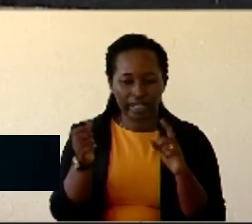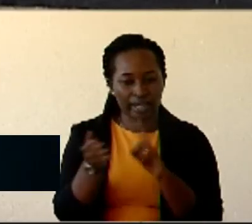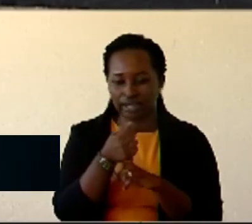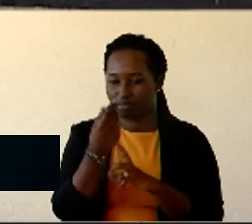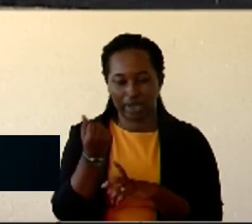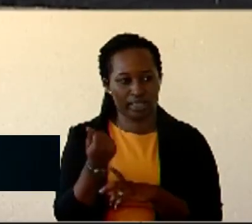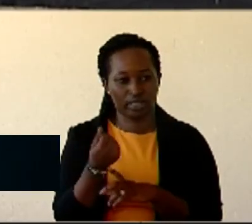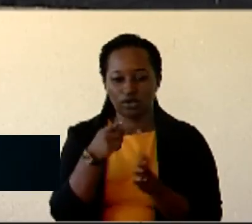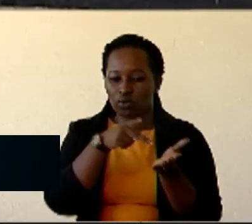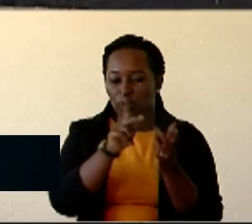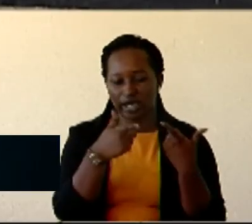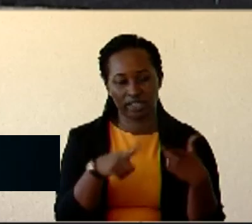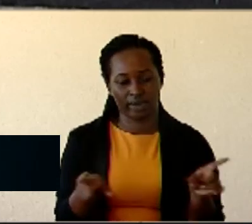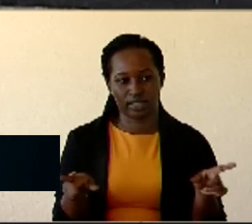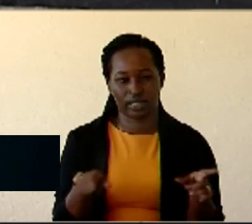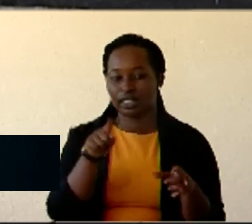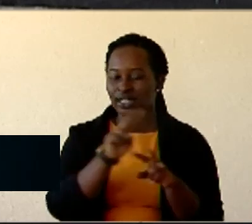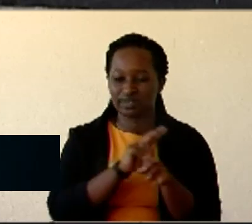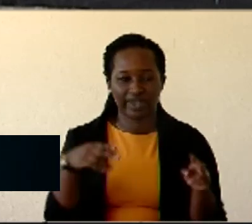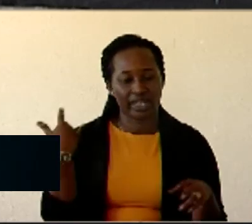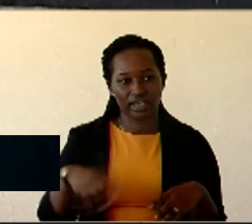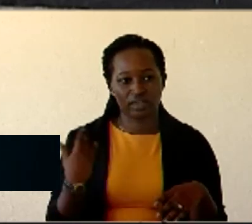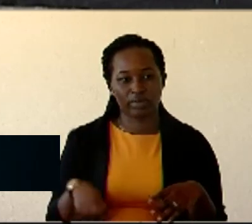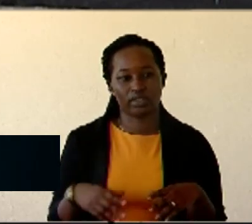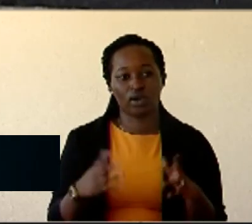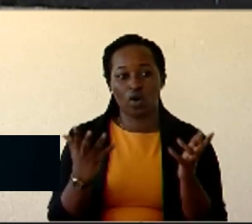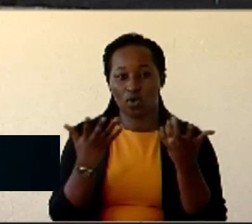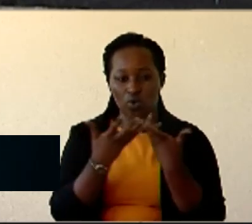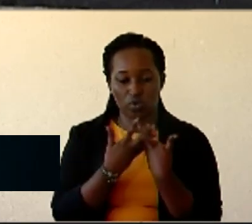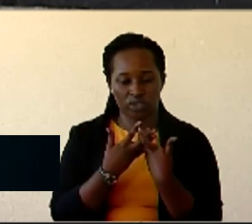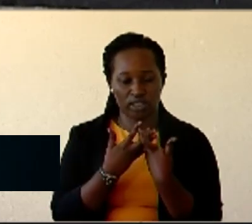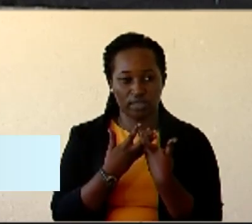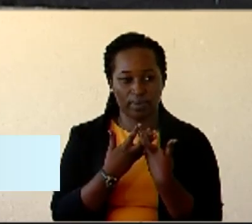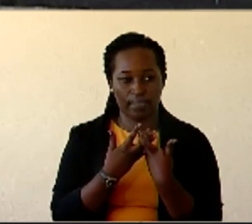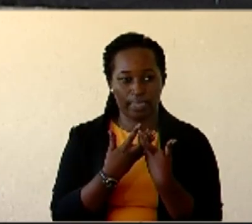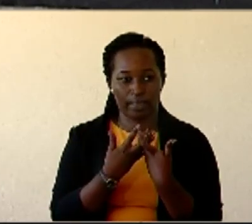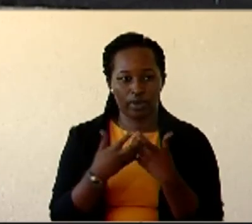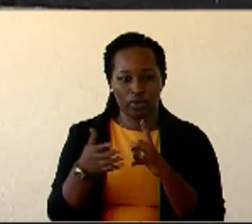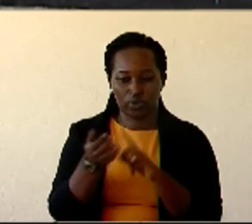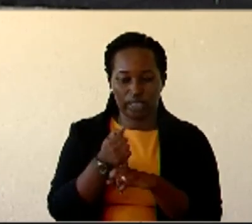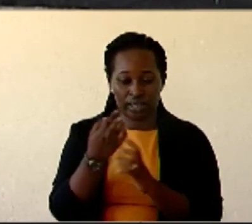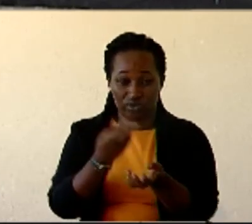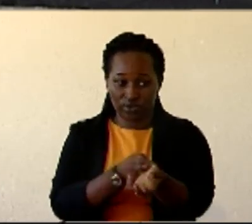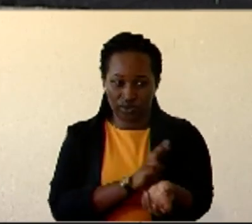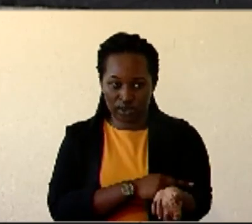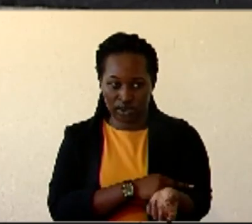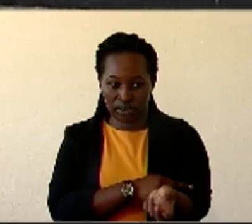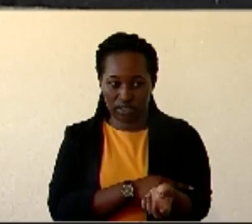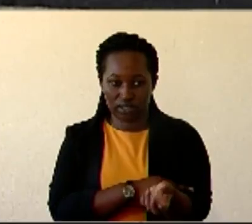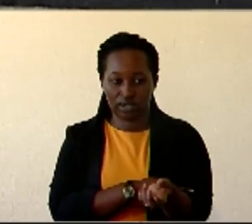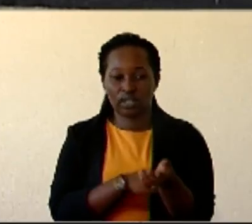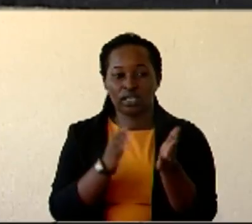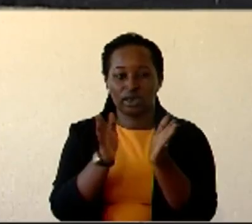lease land. It is very expensive to acquire or to get labor, to get human resources, employees, to